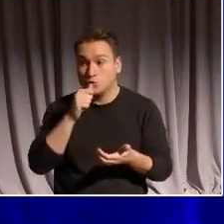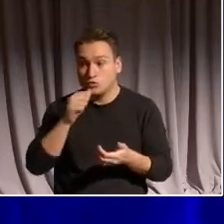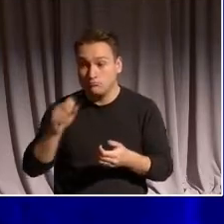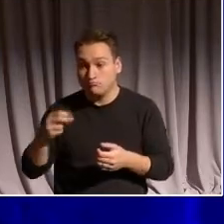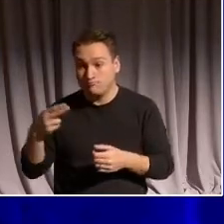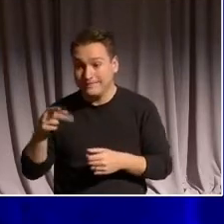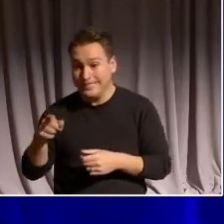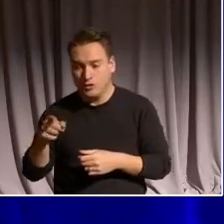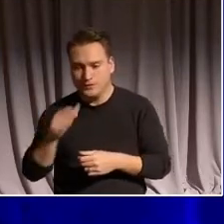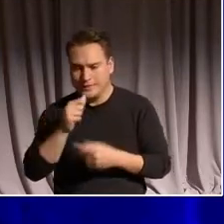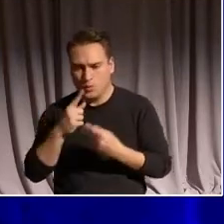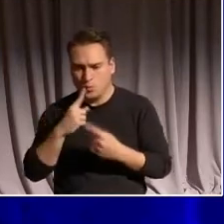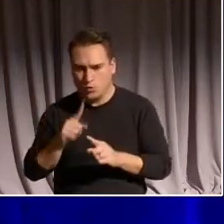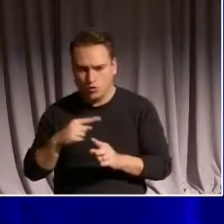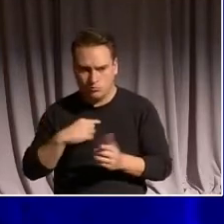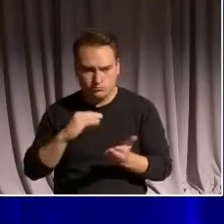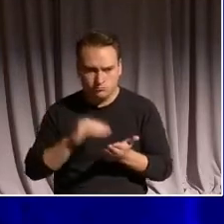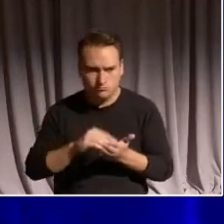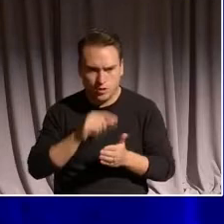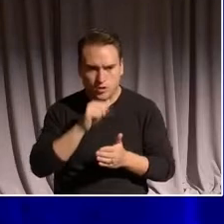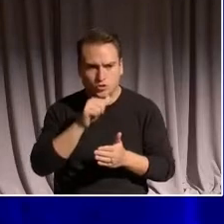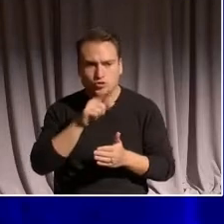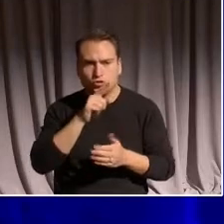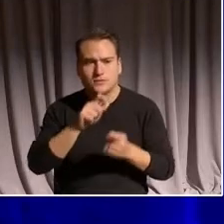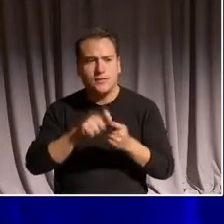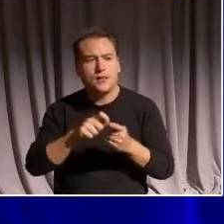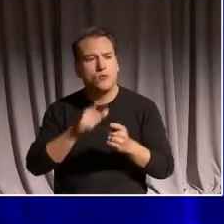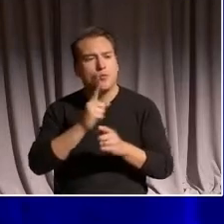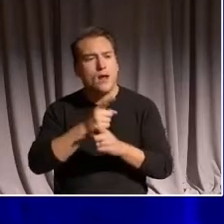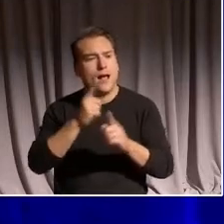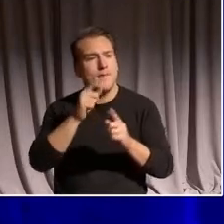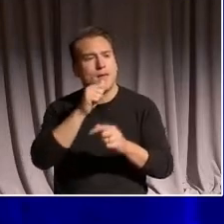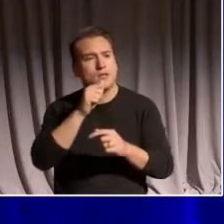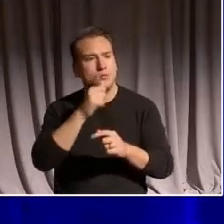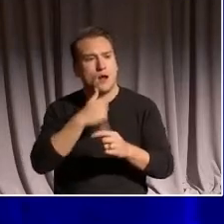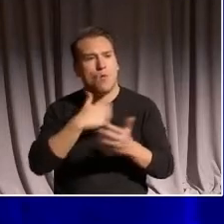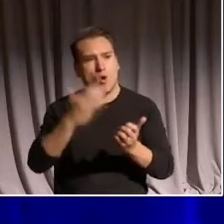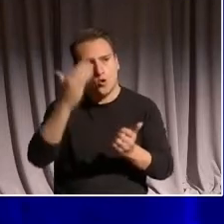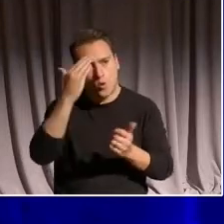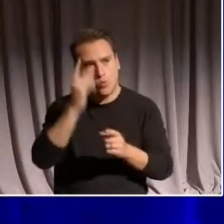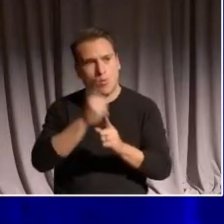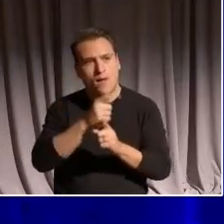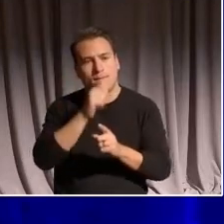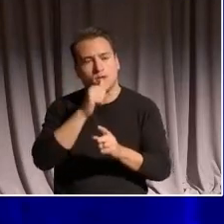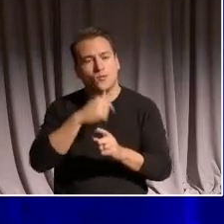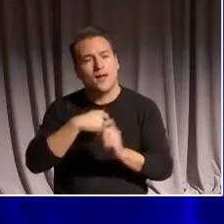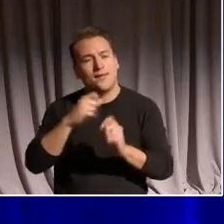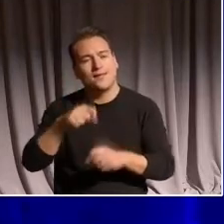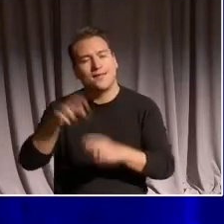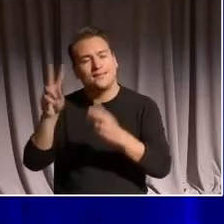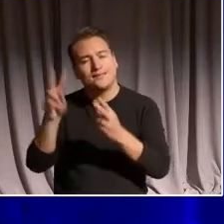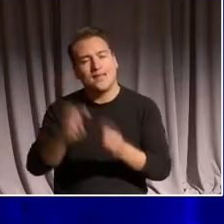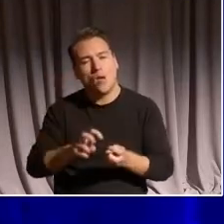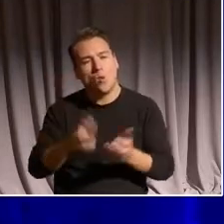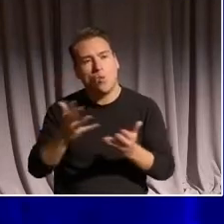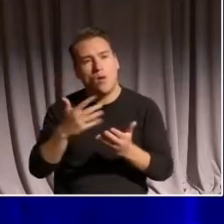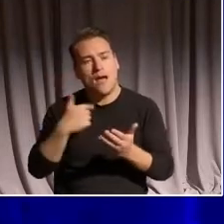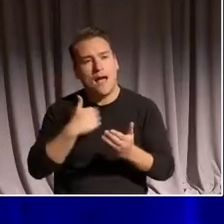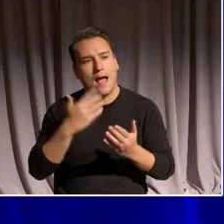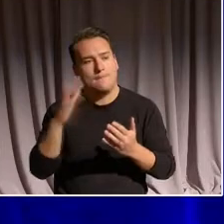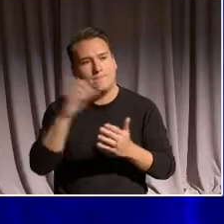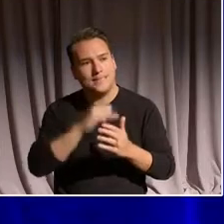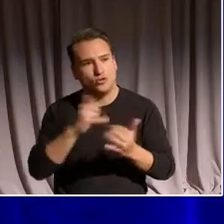not work. So I don't know what the right one is. I'd like to know so I can download what I was missing